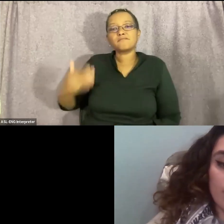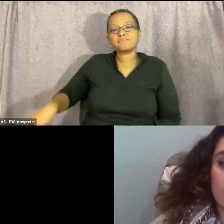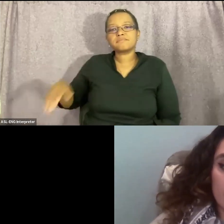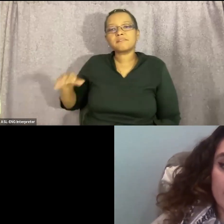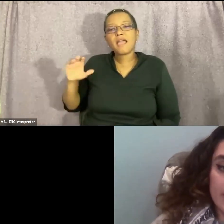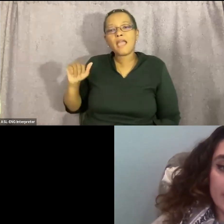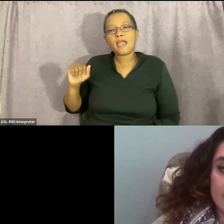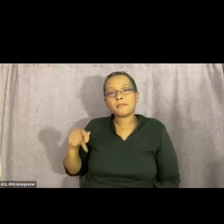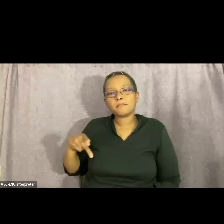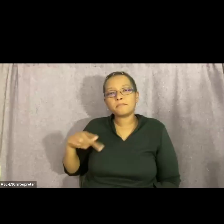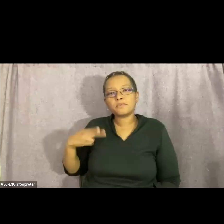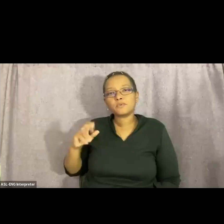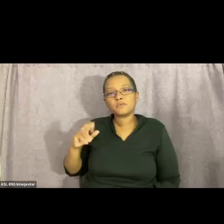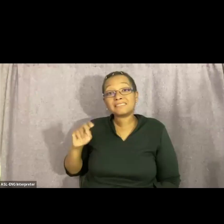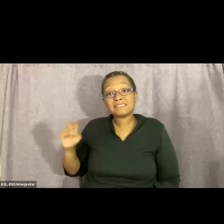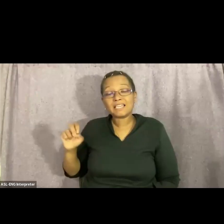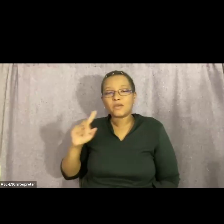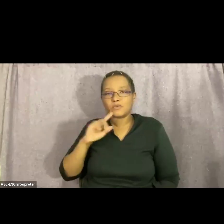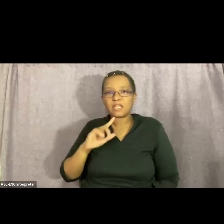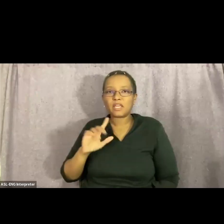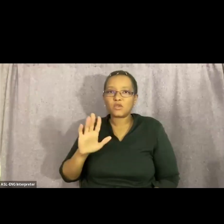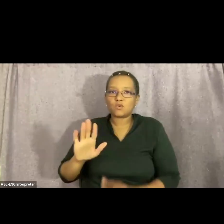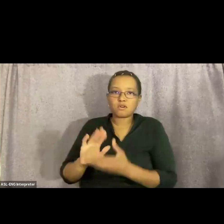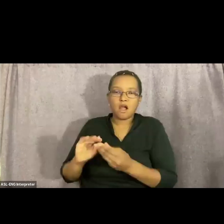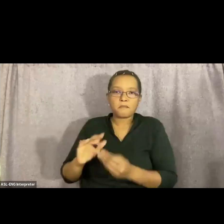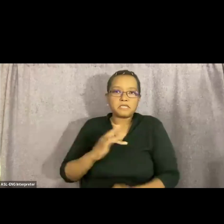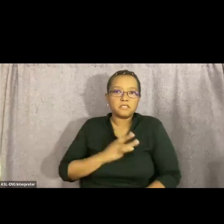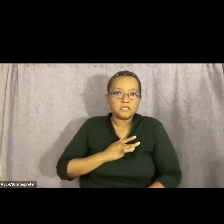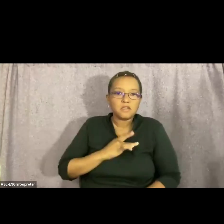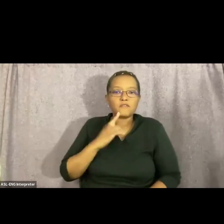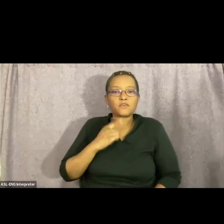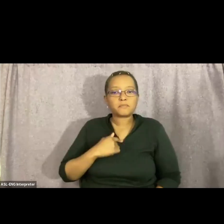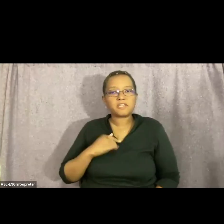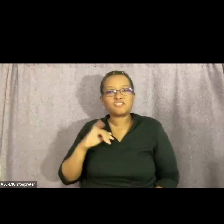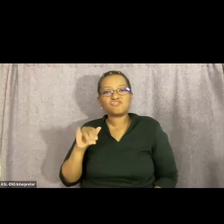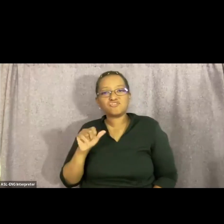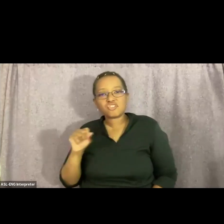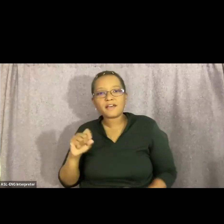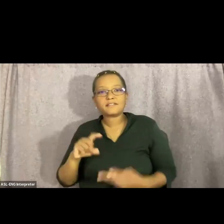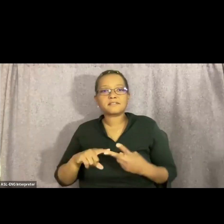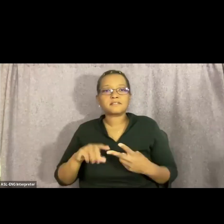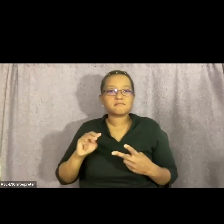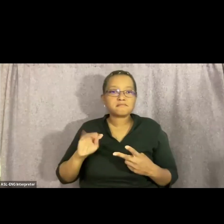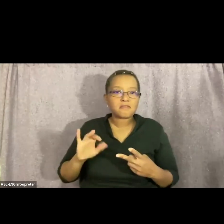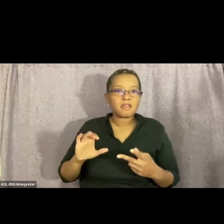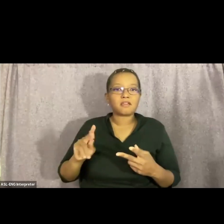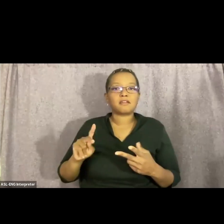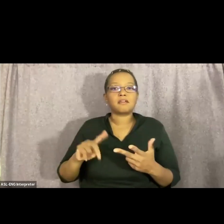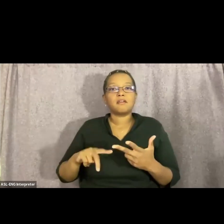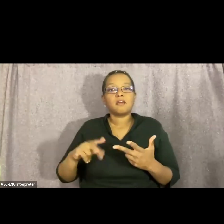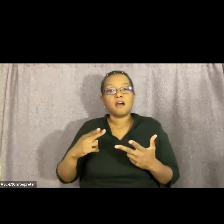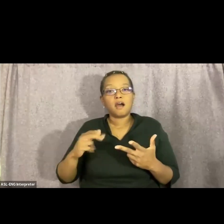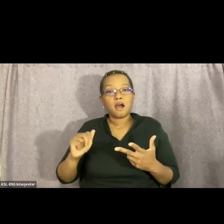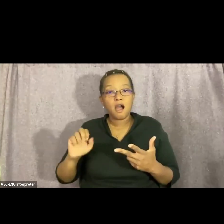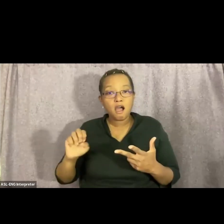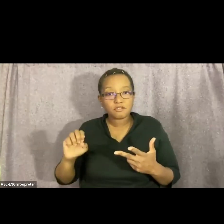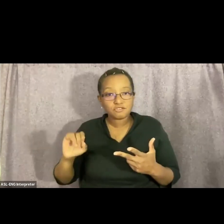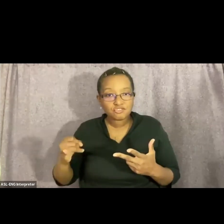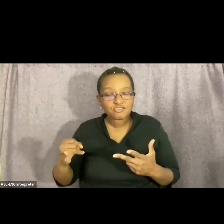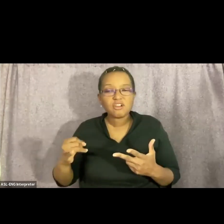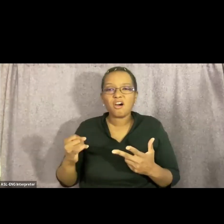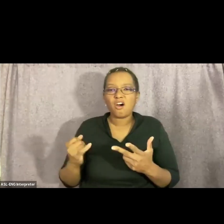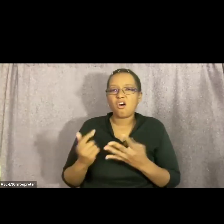broad issues. And then, yeah, I love what everyone has mentioned about how theory can stem from lived experience,